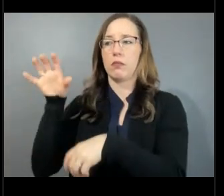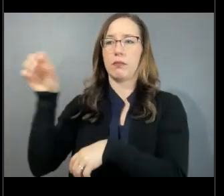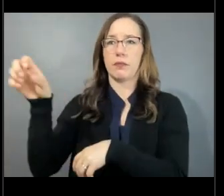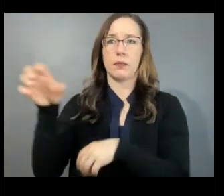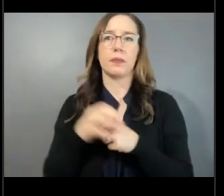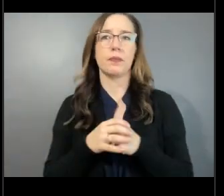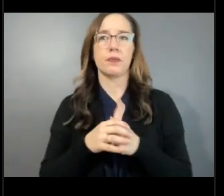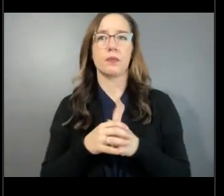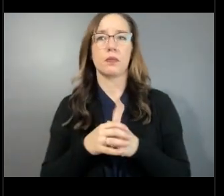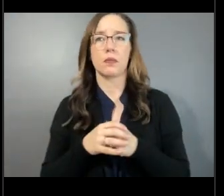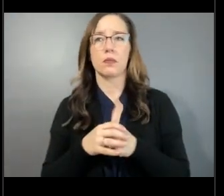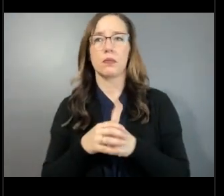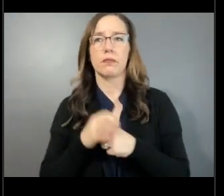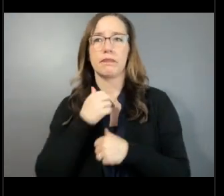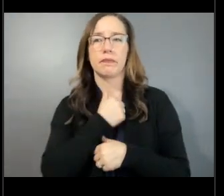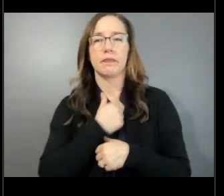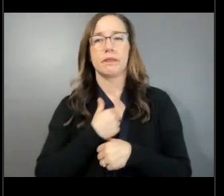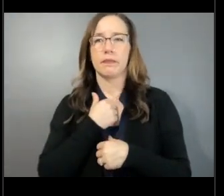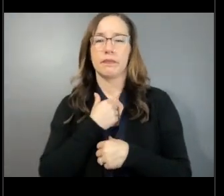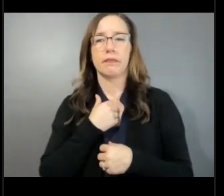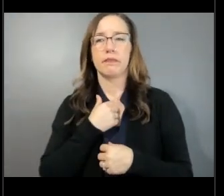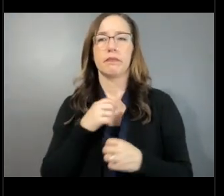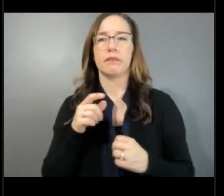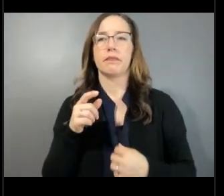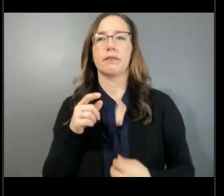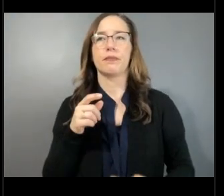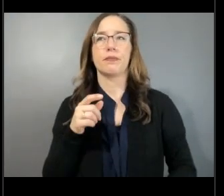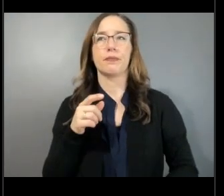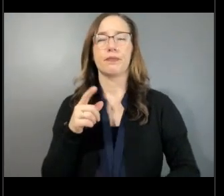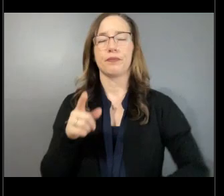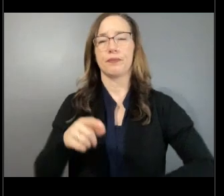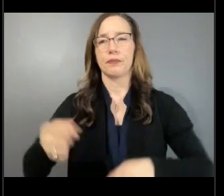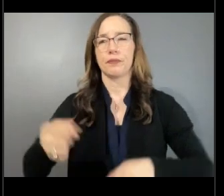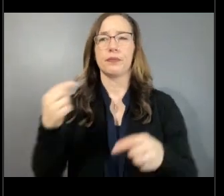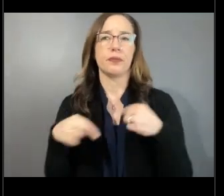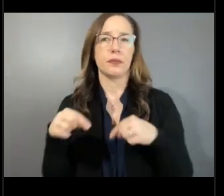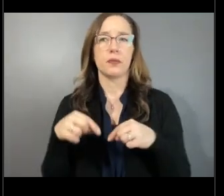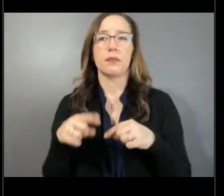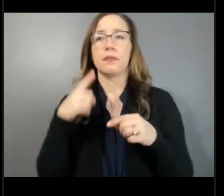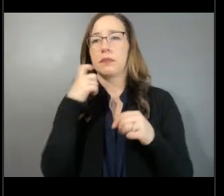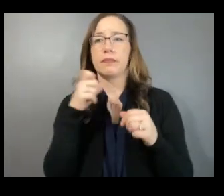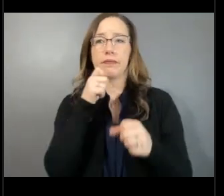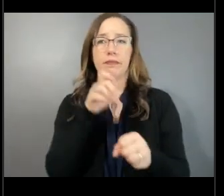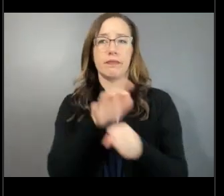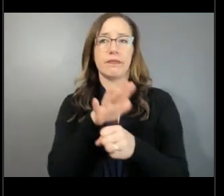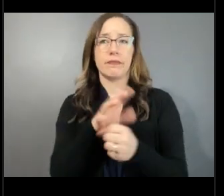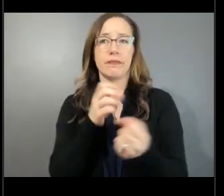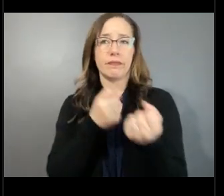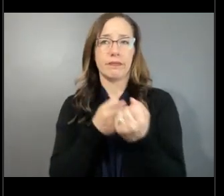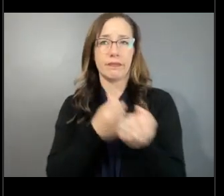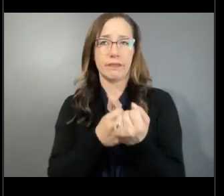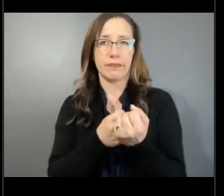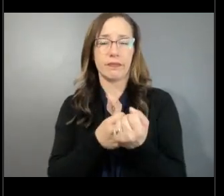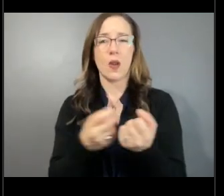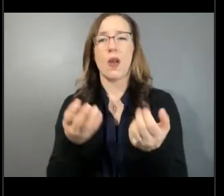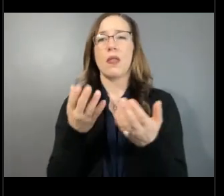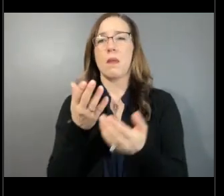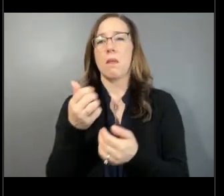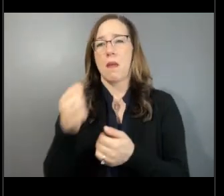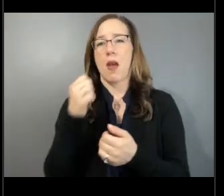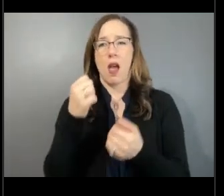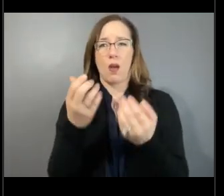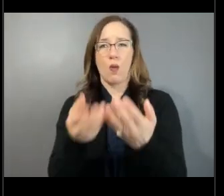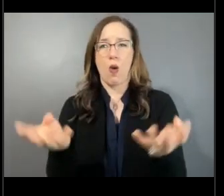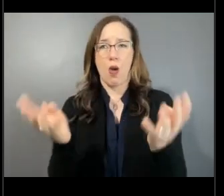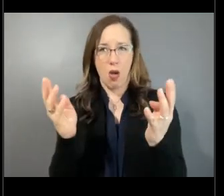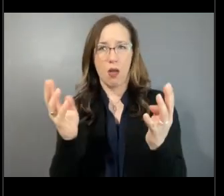sorry. Let me go back to that. Due to the insufficient reinforcing around the back walls, grab